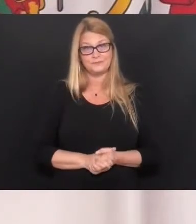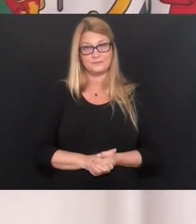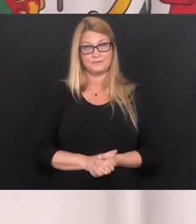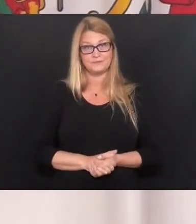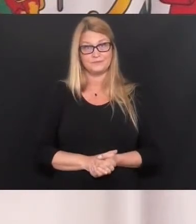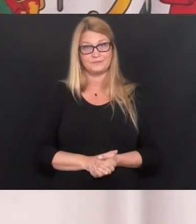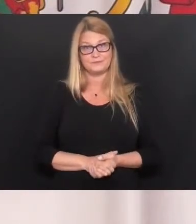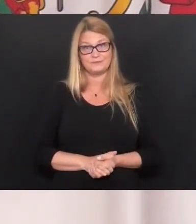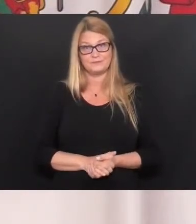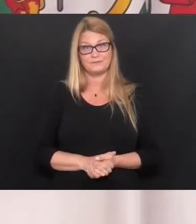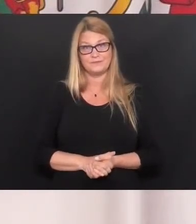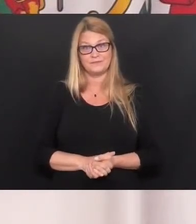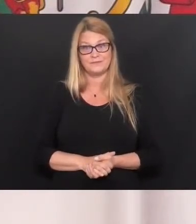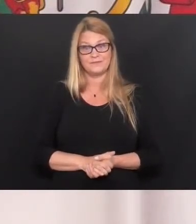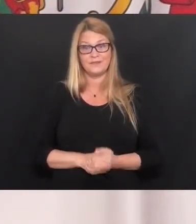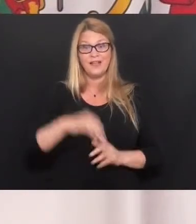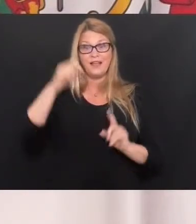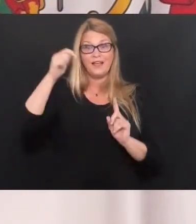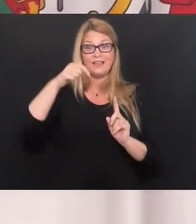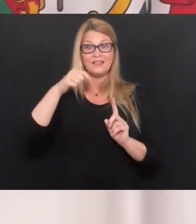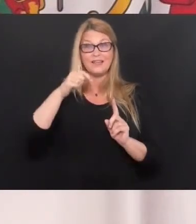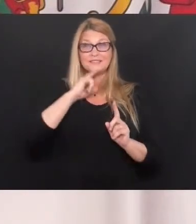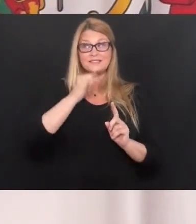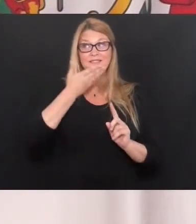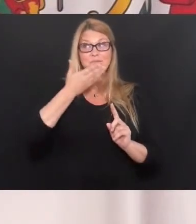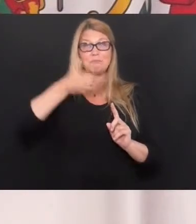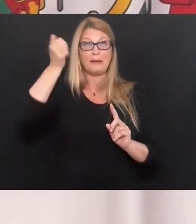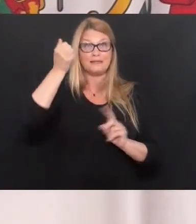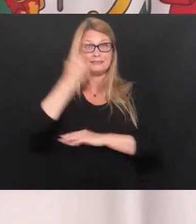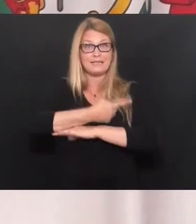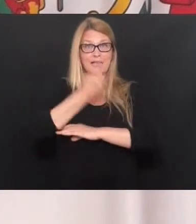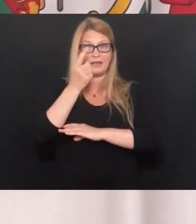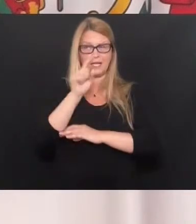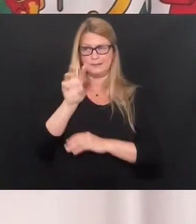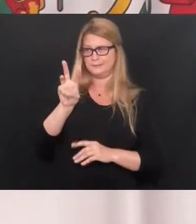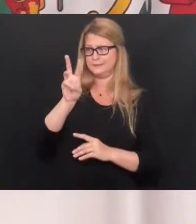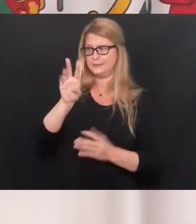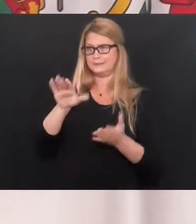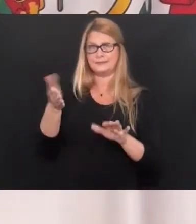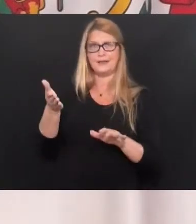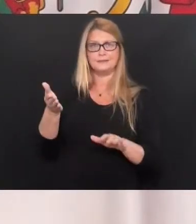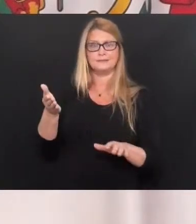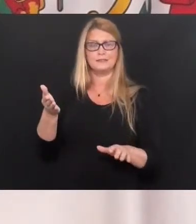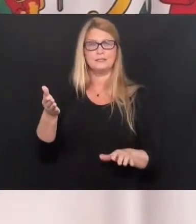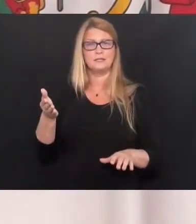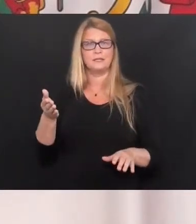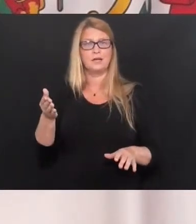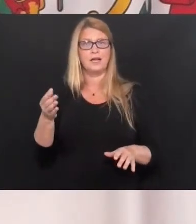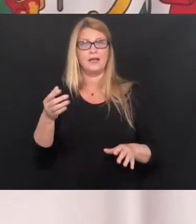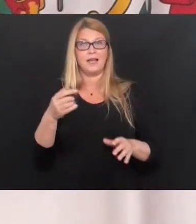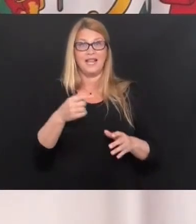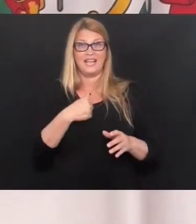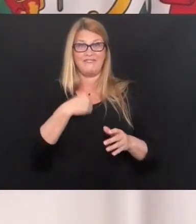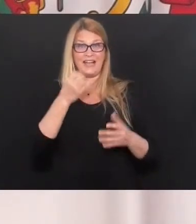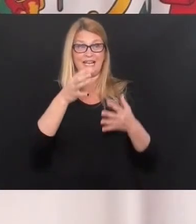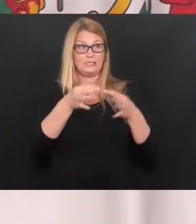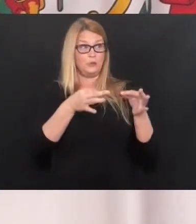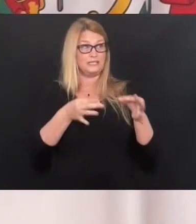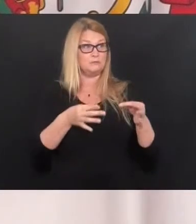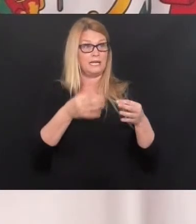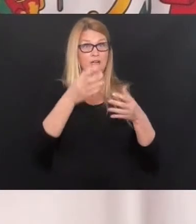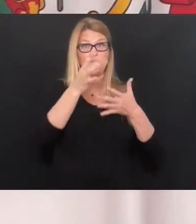This is the best day. And literally, if I would have had to have come in and done one of those 3 options that I just described, it would have